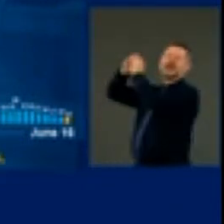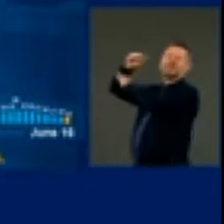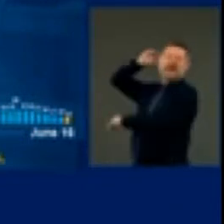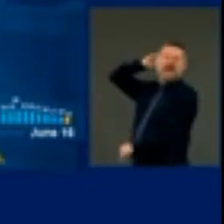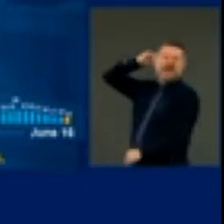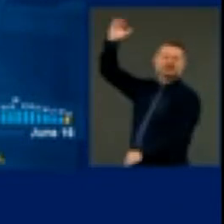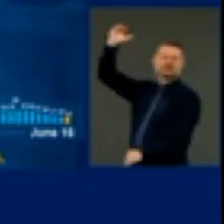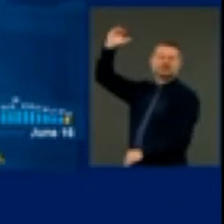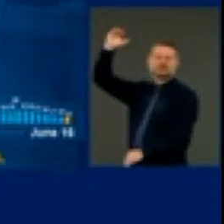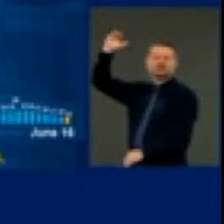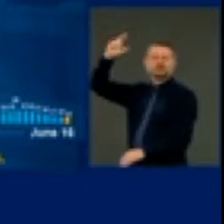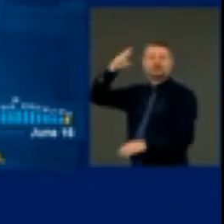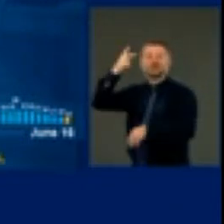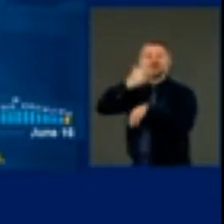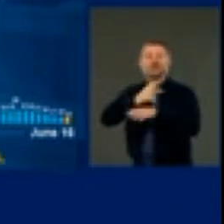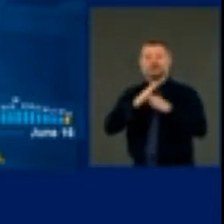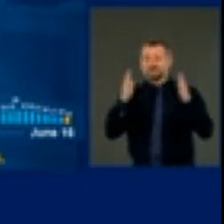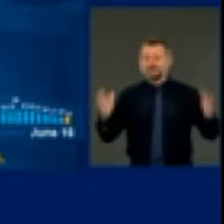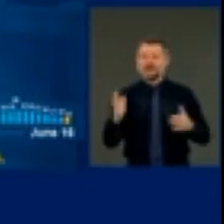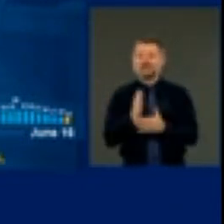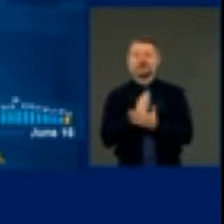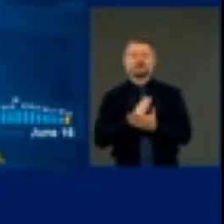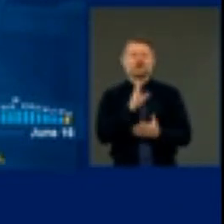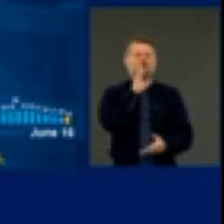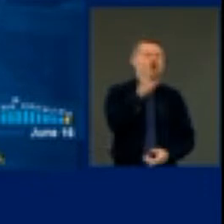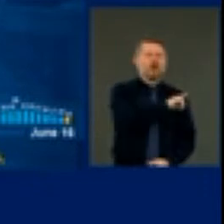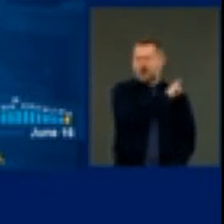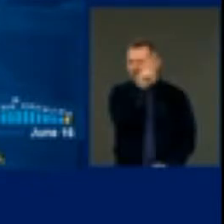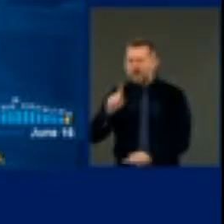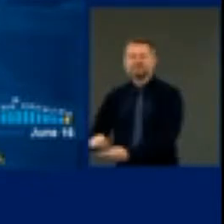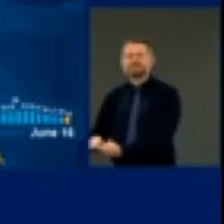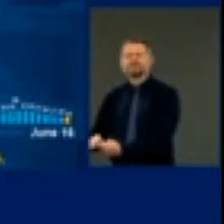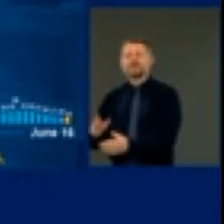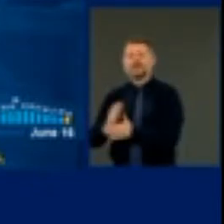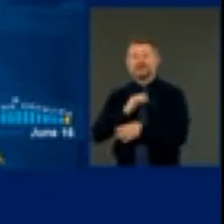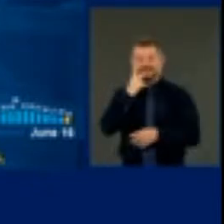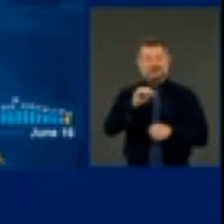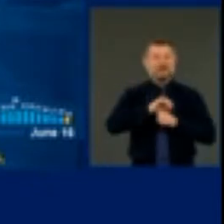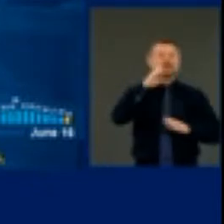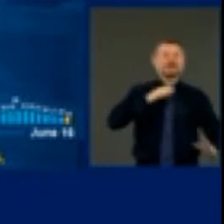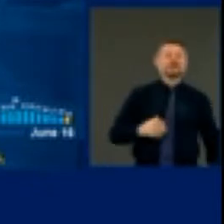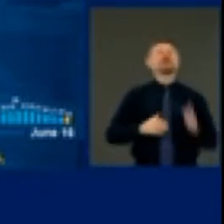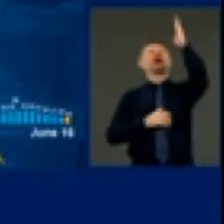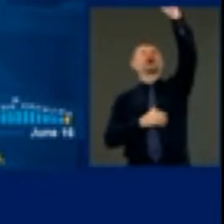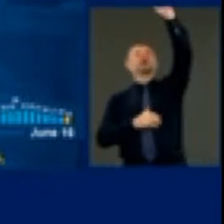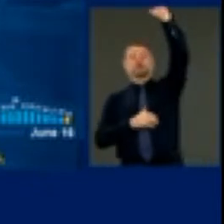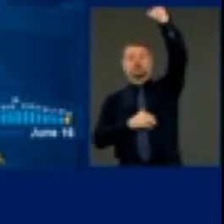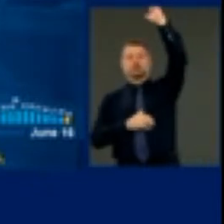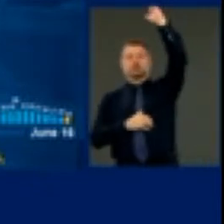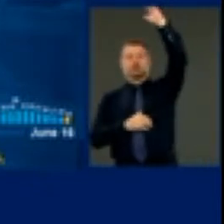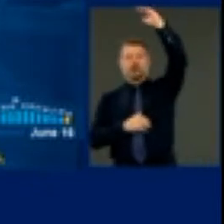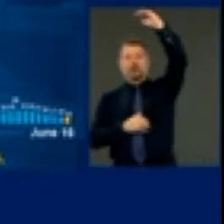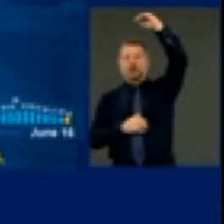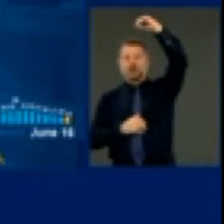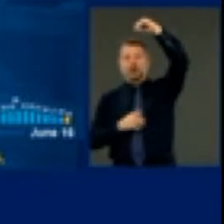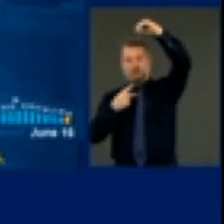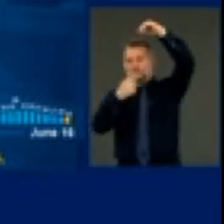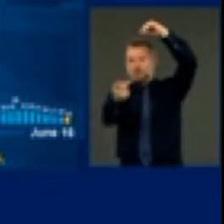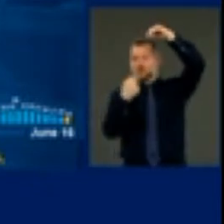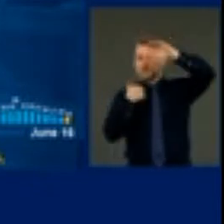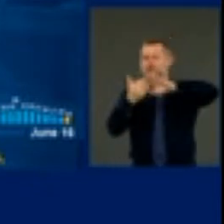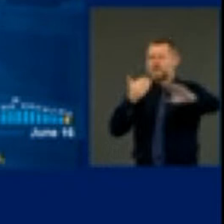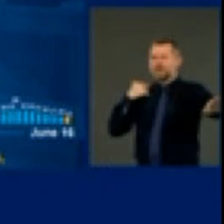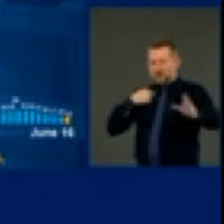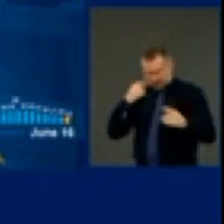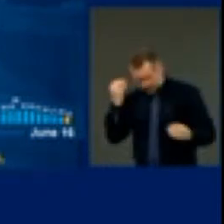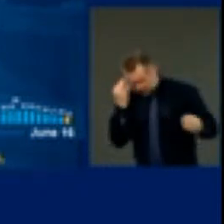3-day rolling average. That is the mountain. There it is. We always were wondering about the configuration